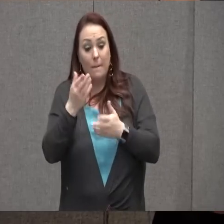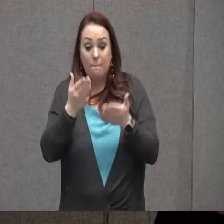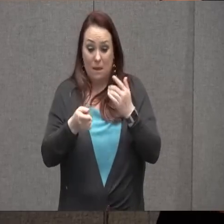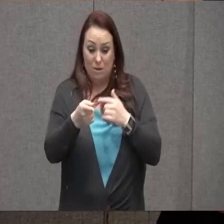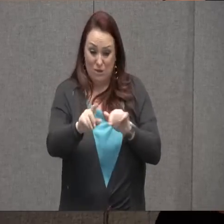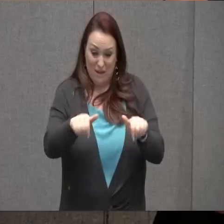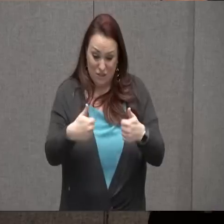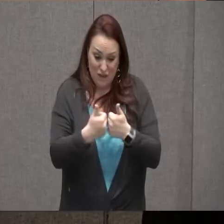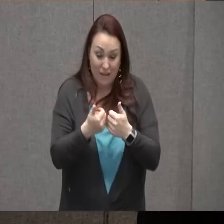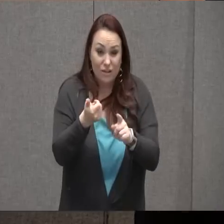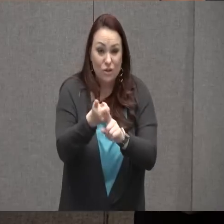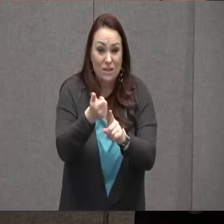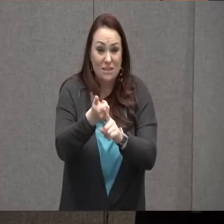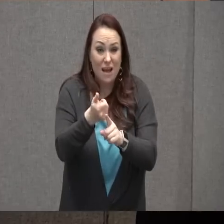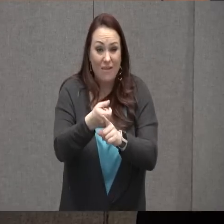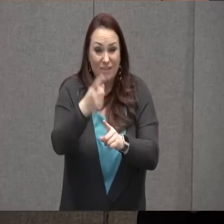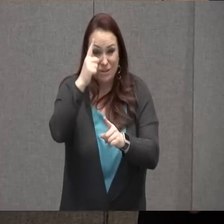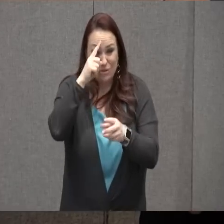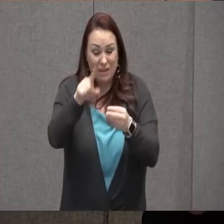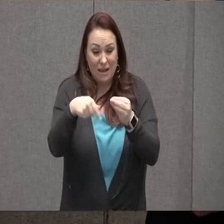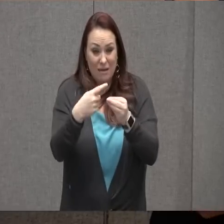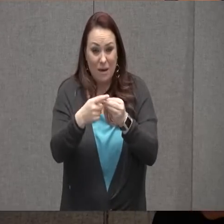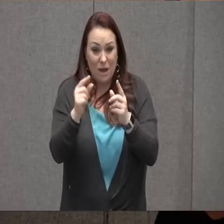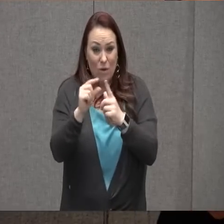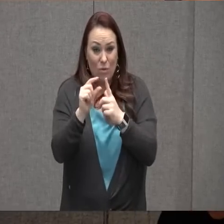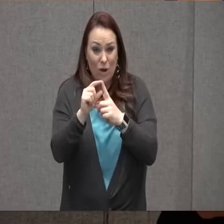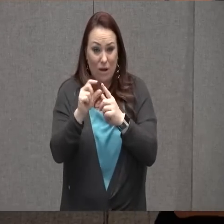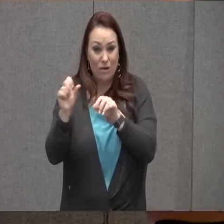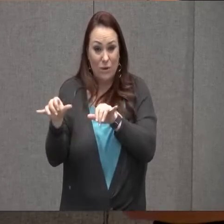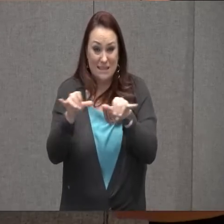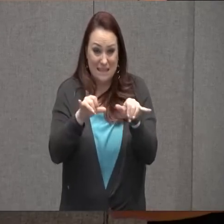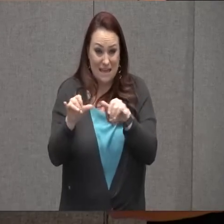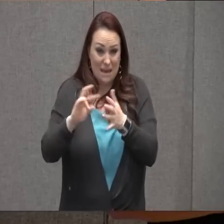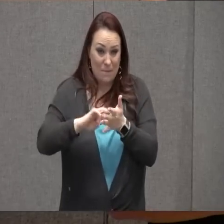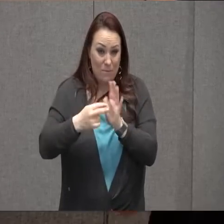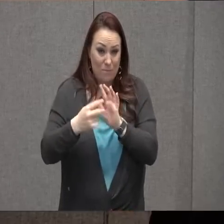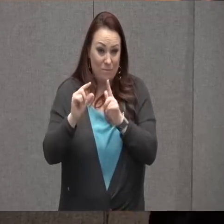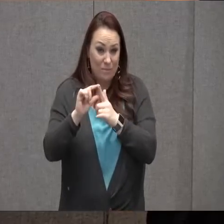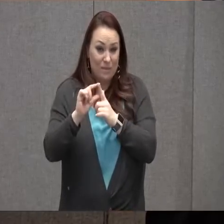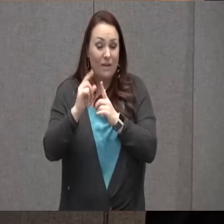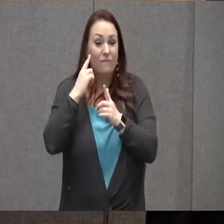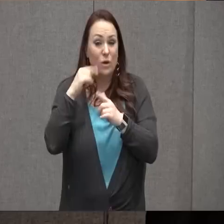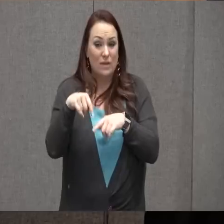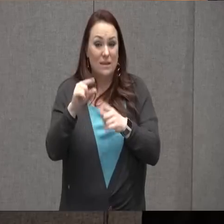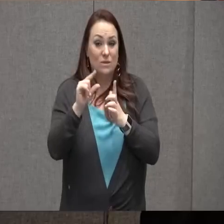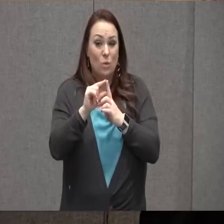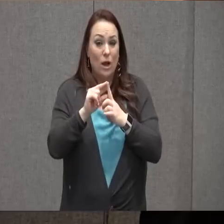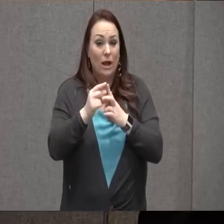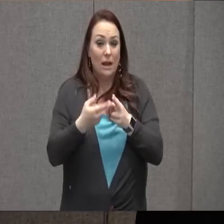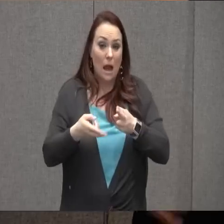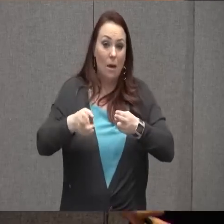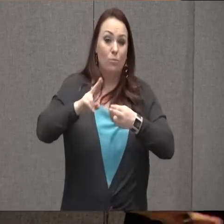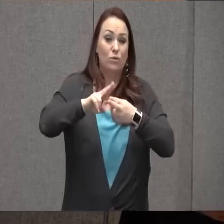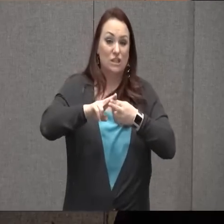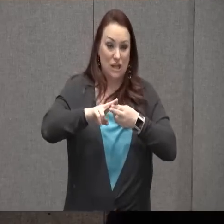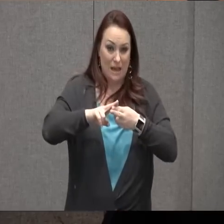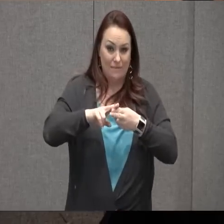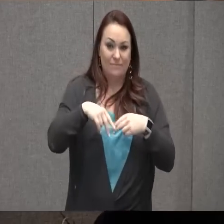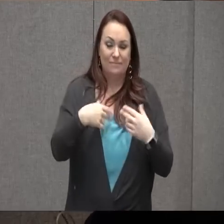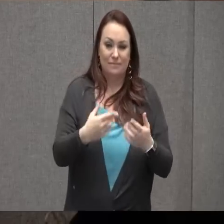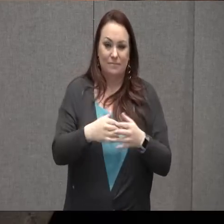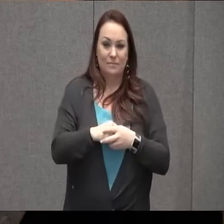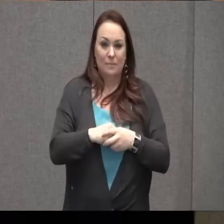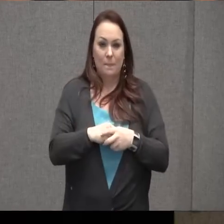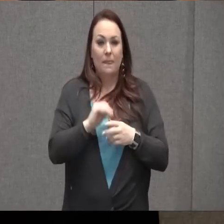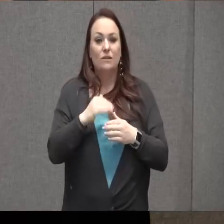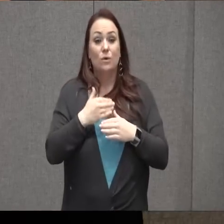here for this definition of appreciate. Let's go on to this next part. What do we put here? Our creative